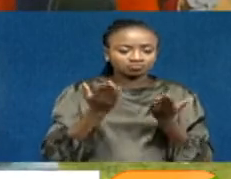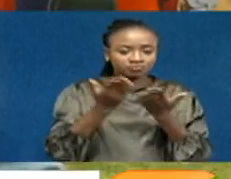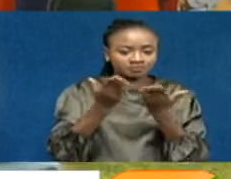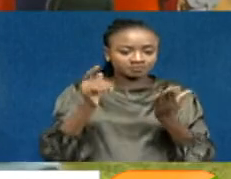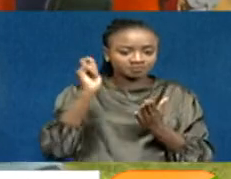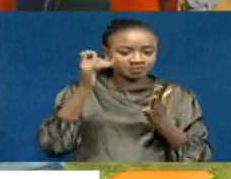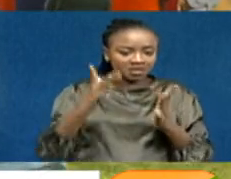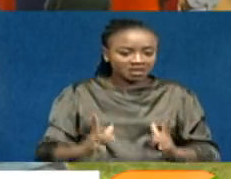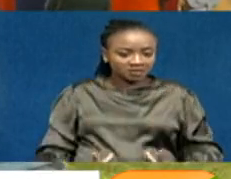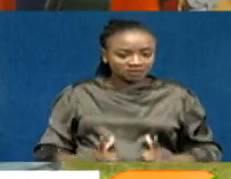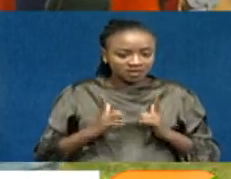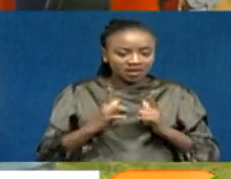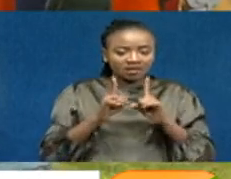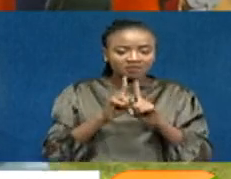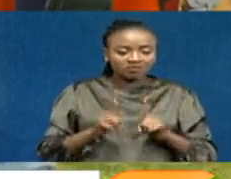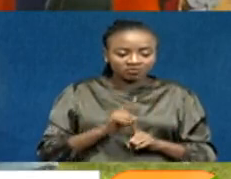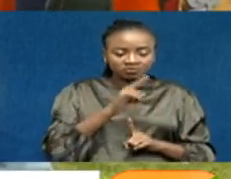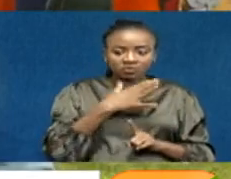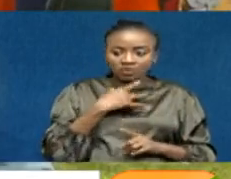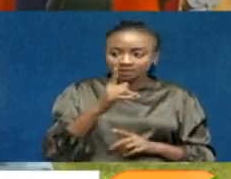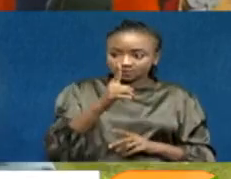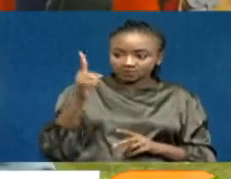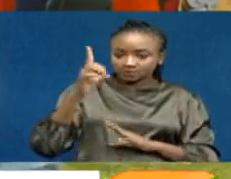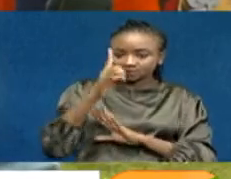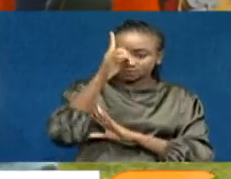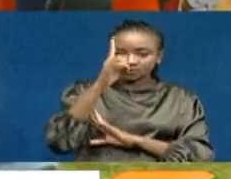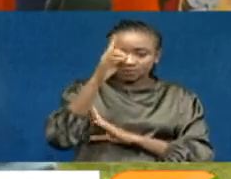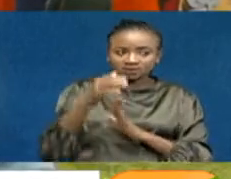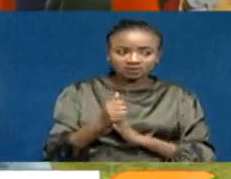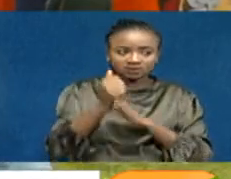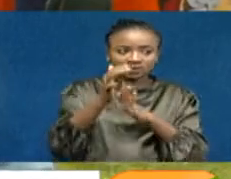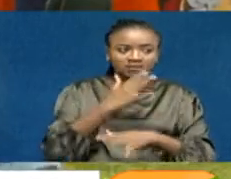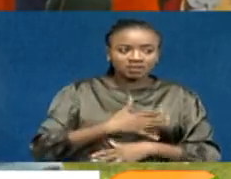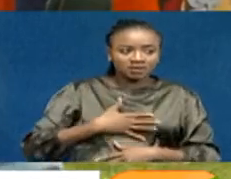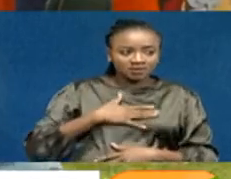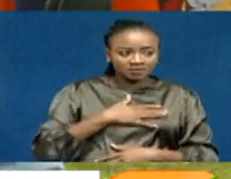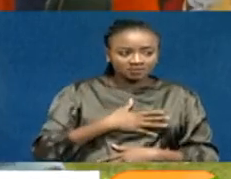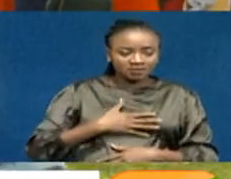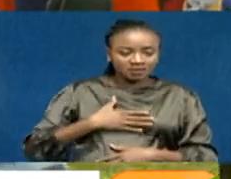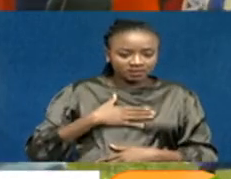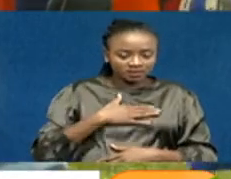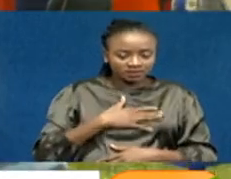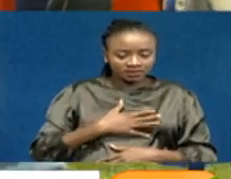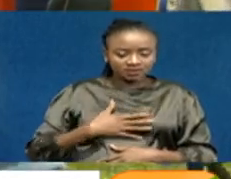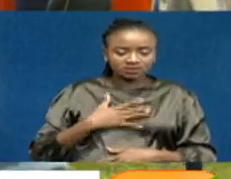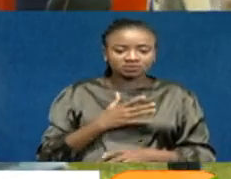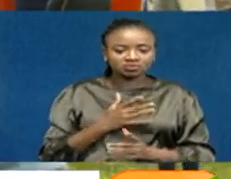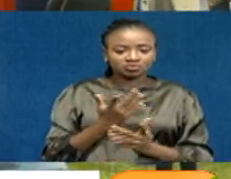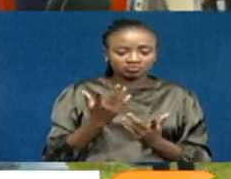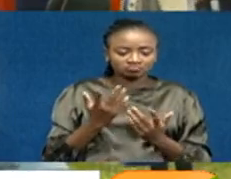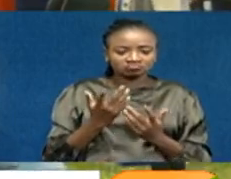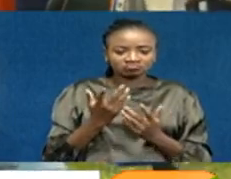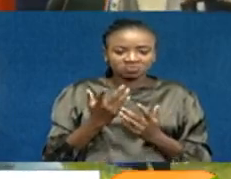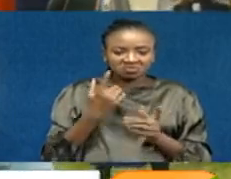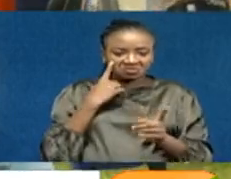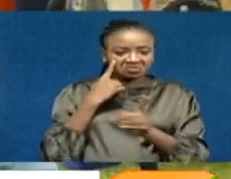also wants the religious leaders to outrightly denounce the action from political leaders with